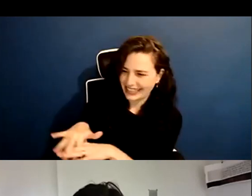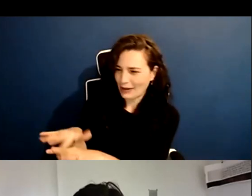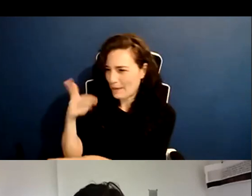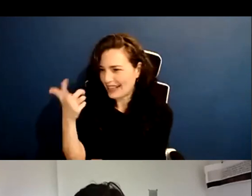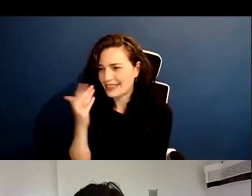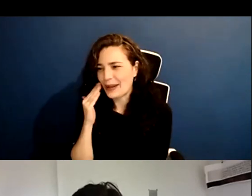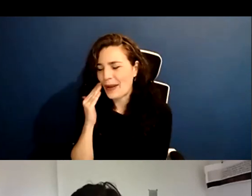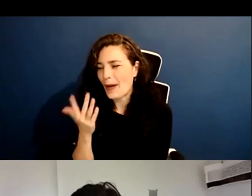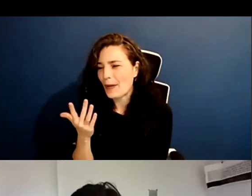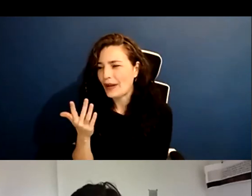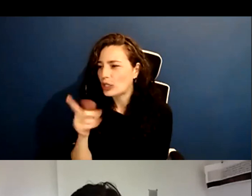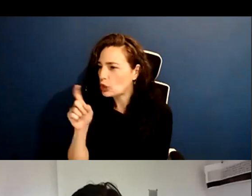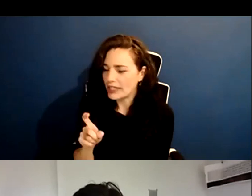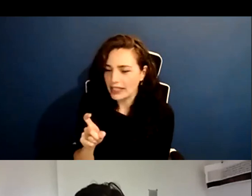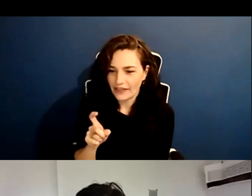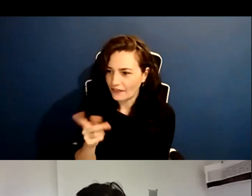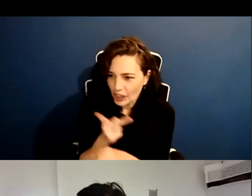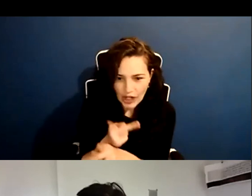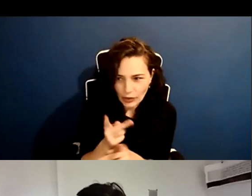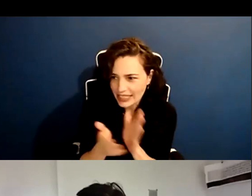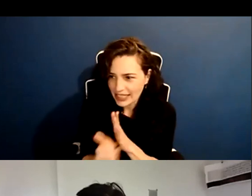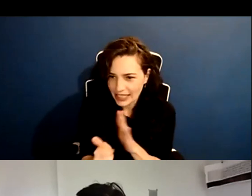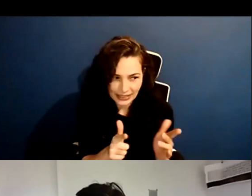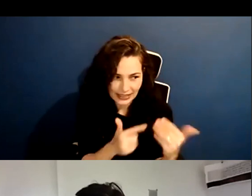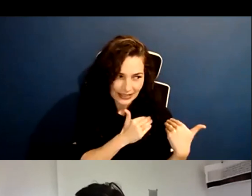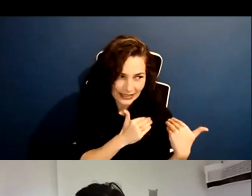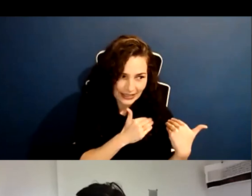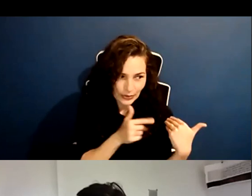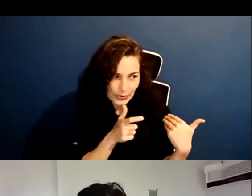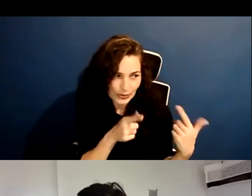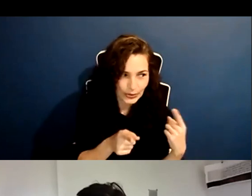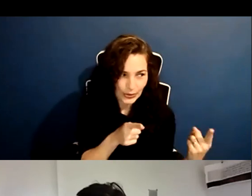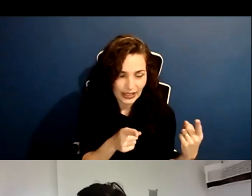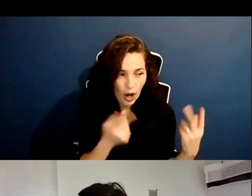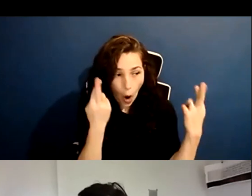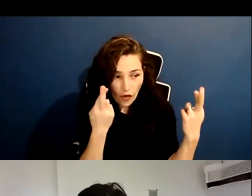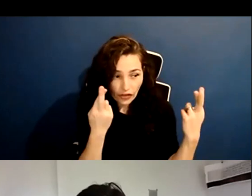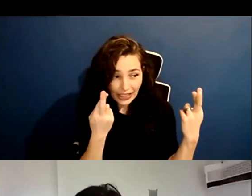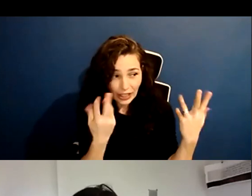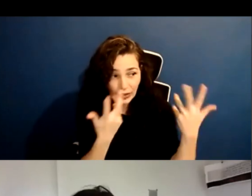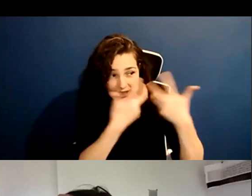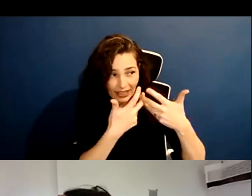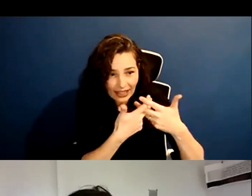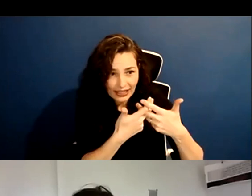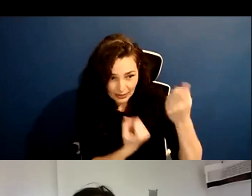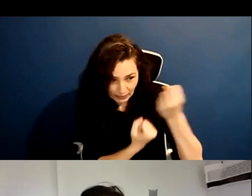with the skills you have and those hopefully complement each other.